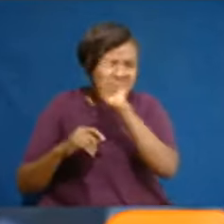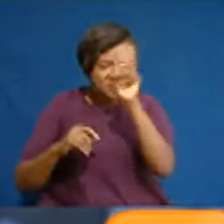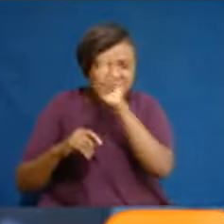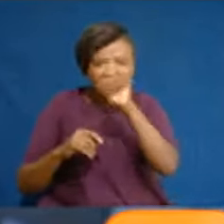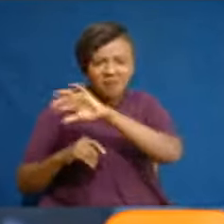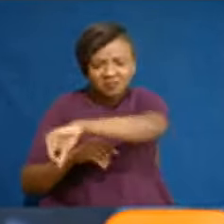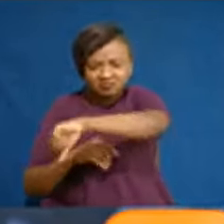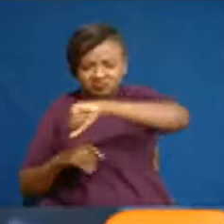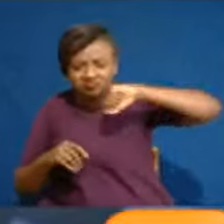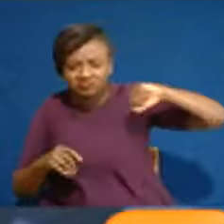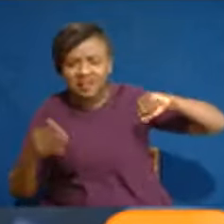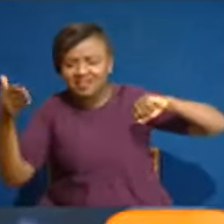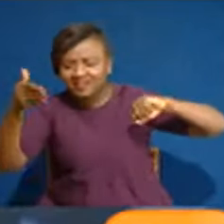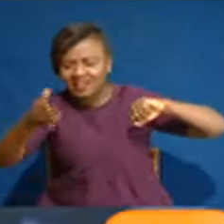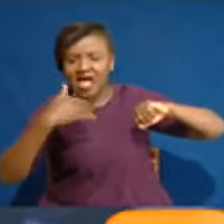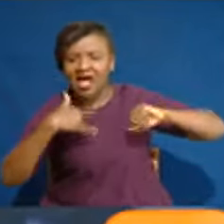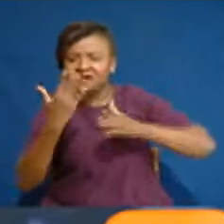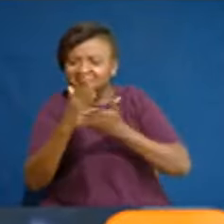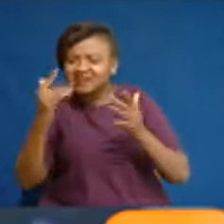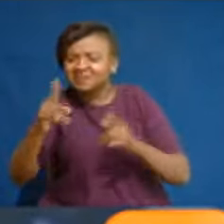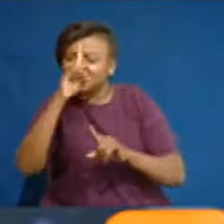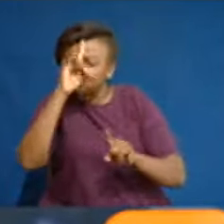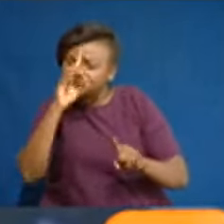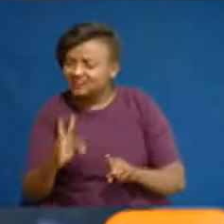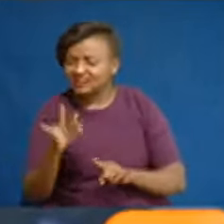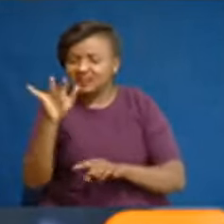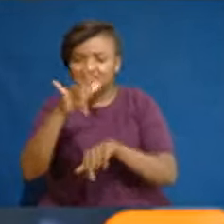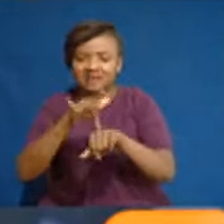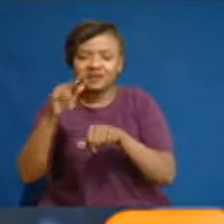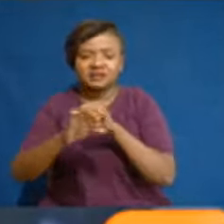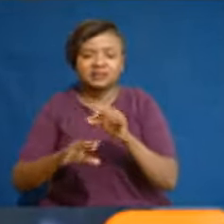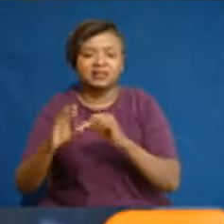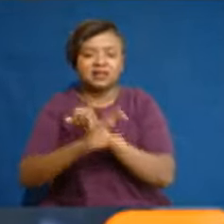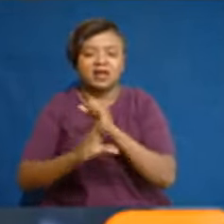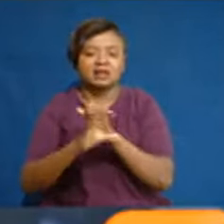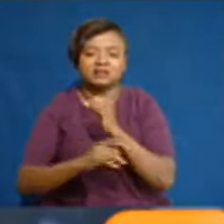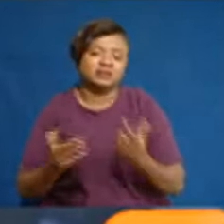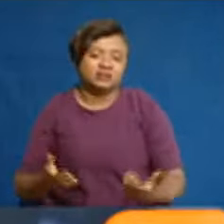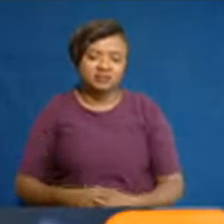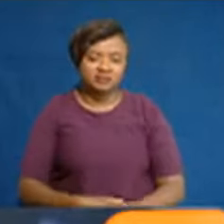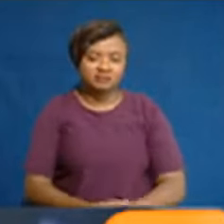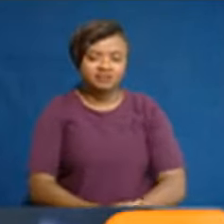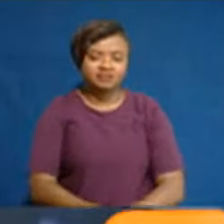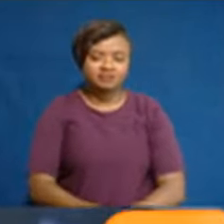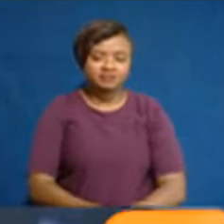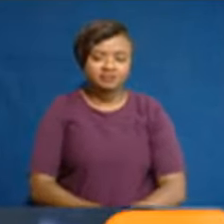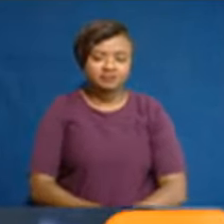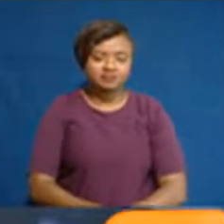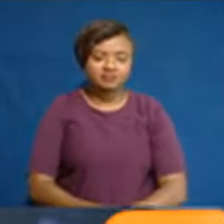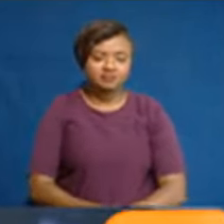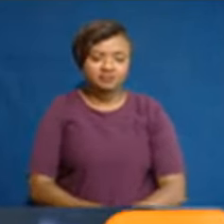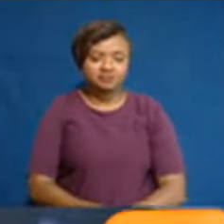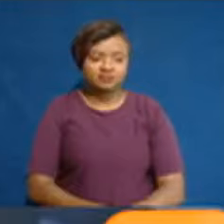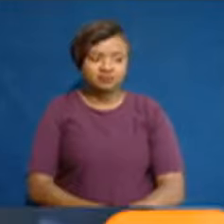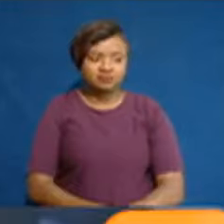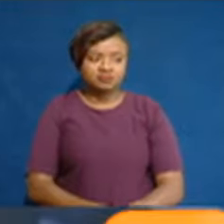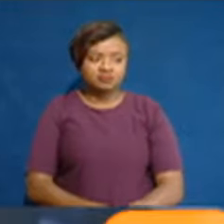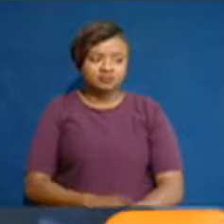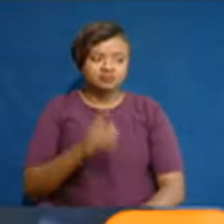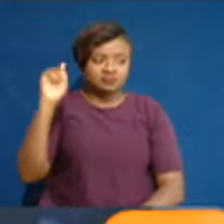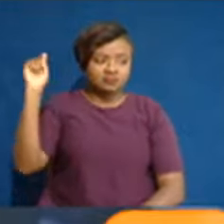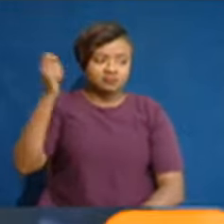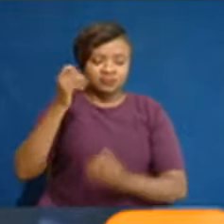know, in a sense, what's happening to civil society organizations, as disruptive as it is a bit of a sideshow. Kenyans are